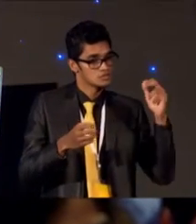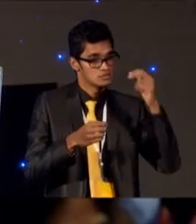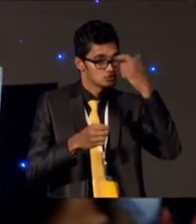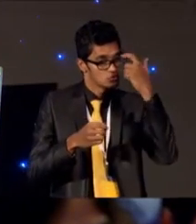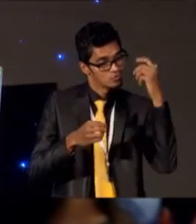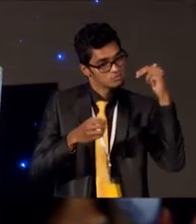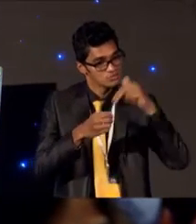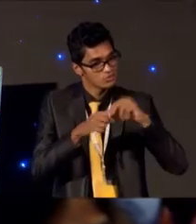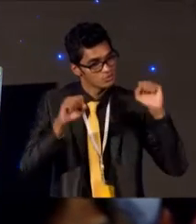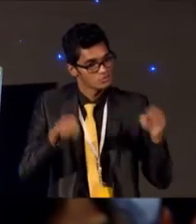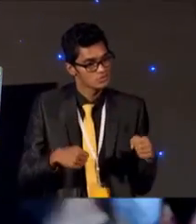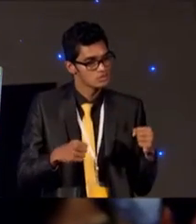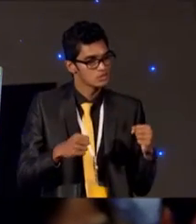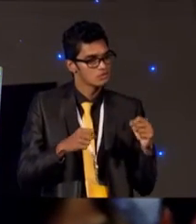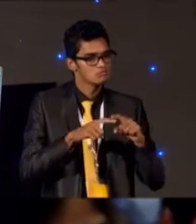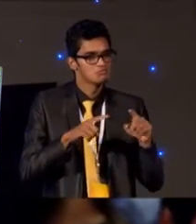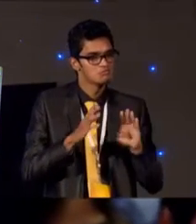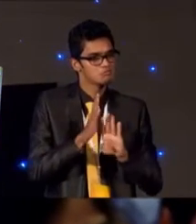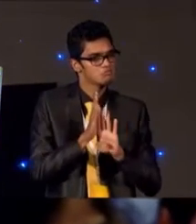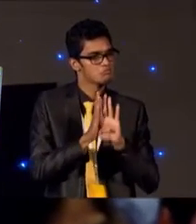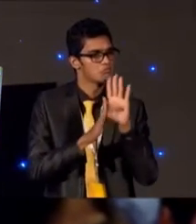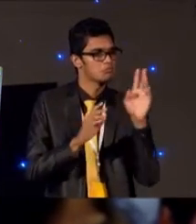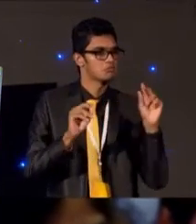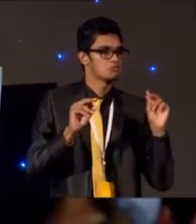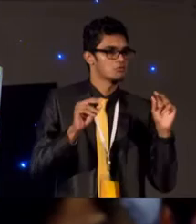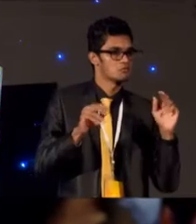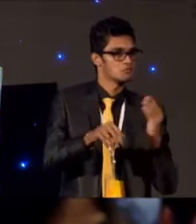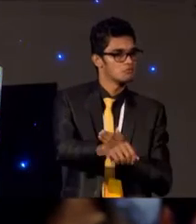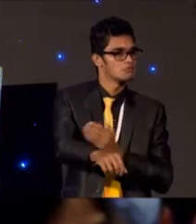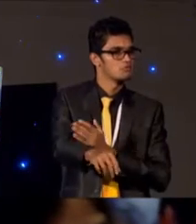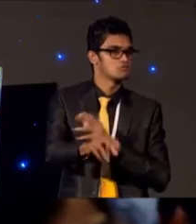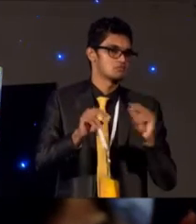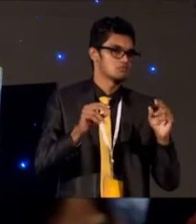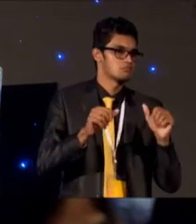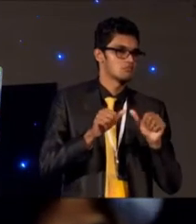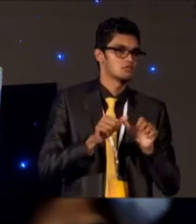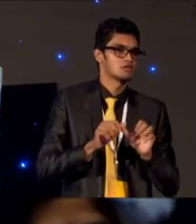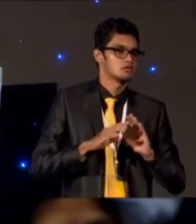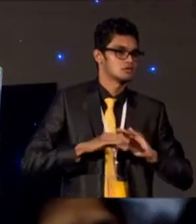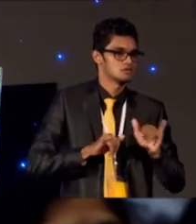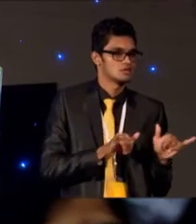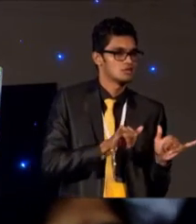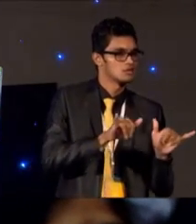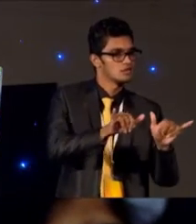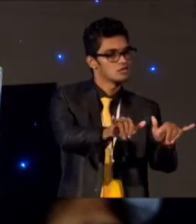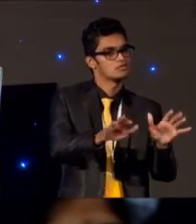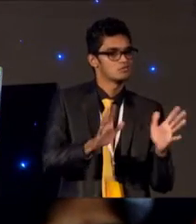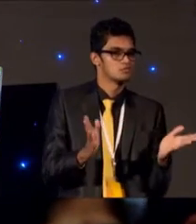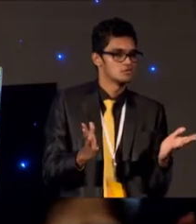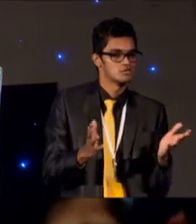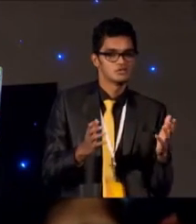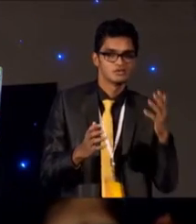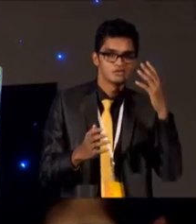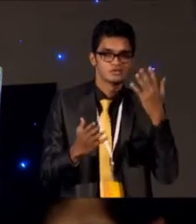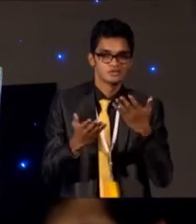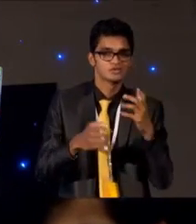understand what is the role of persons with disability to have a good career ahead, and at the same time, what would be the role of the organization or